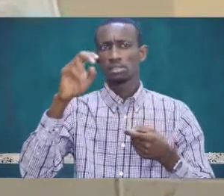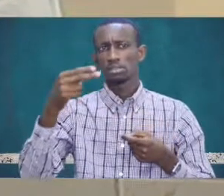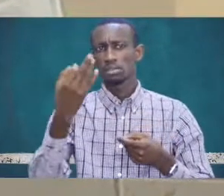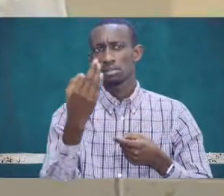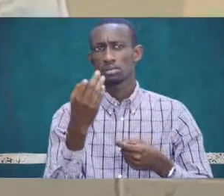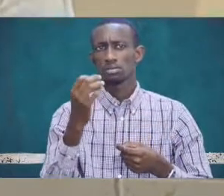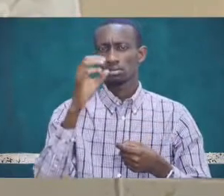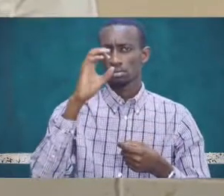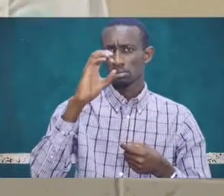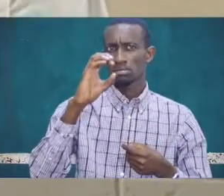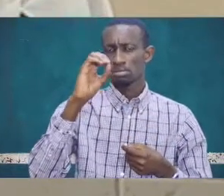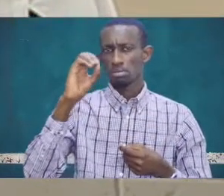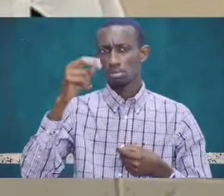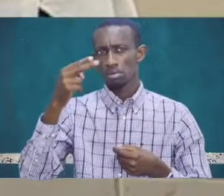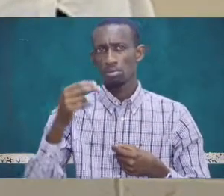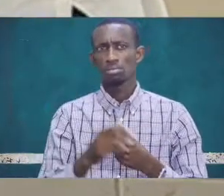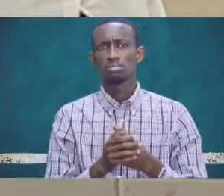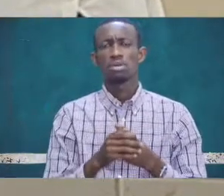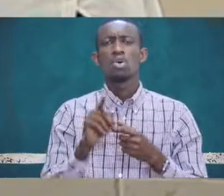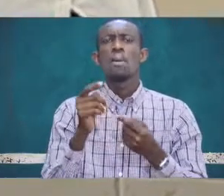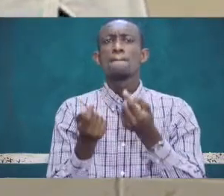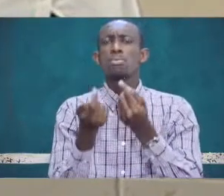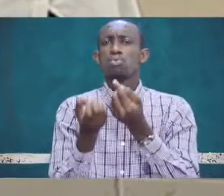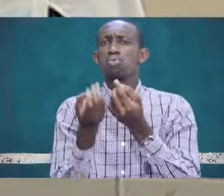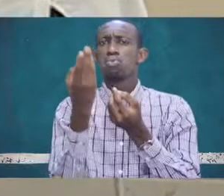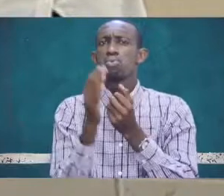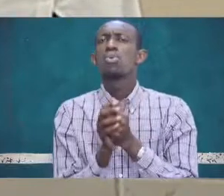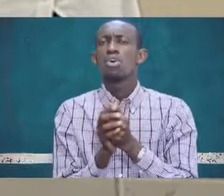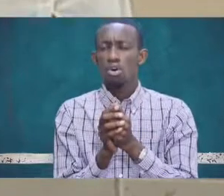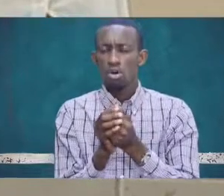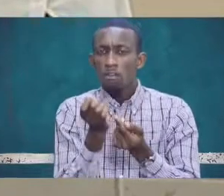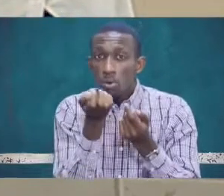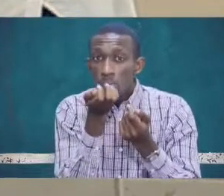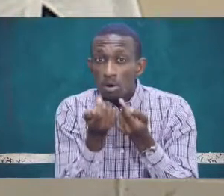and heat. So it will give the ester, which is